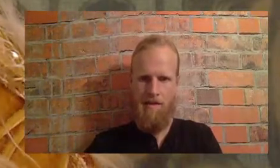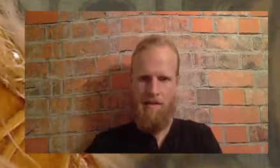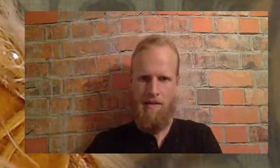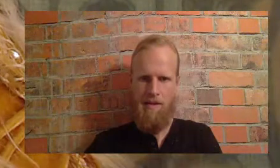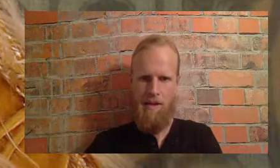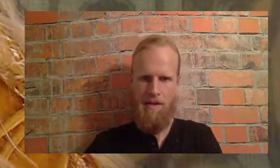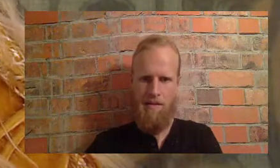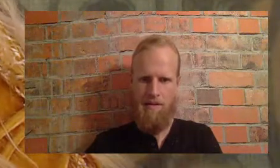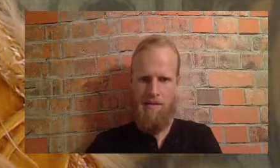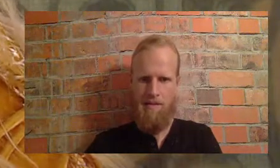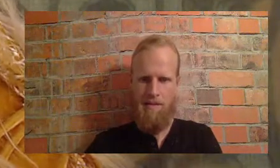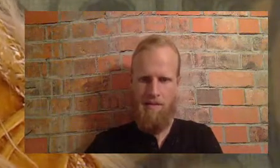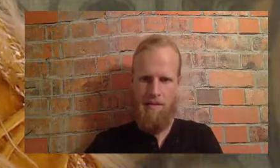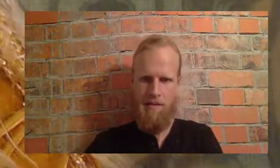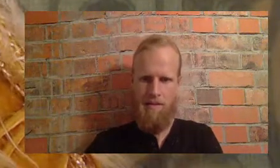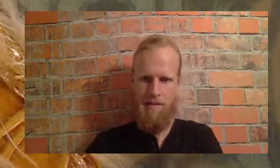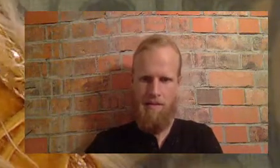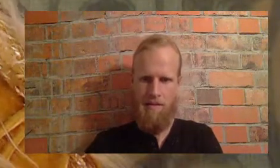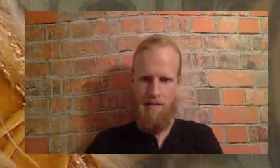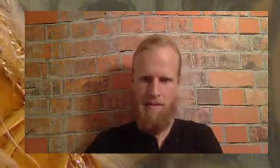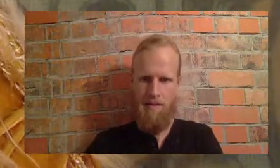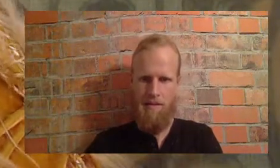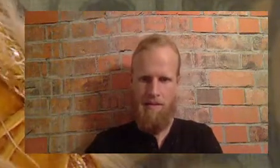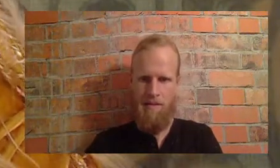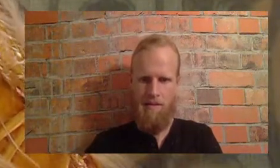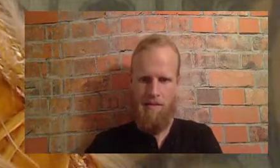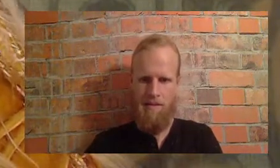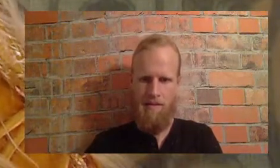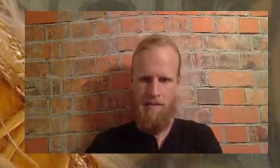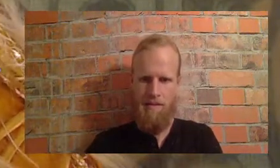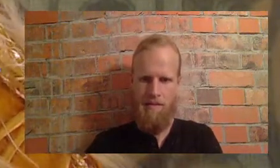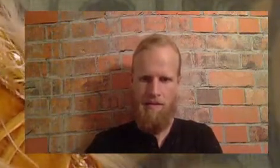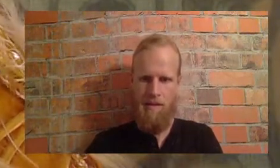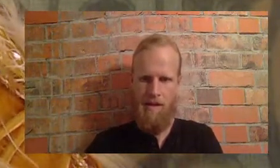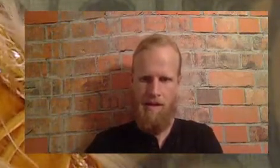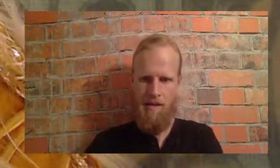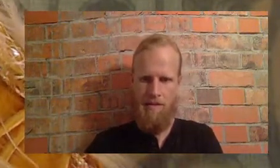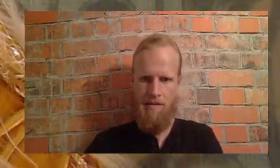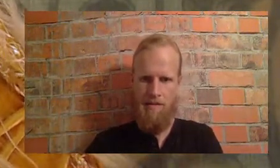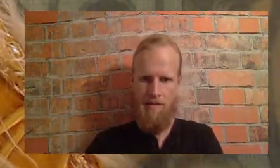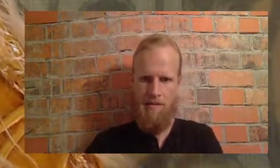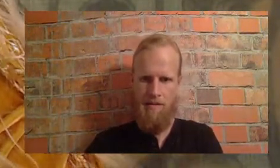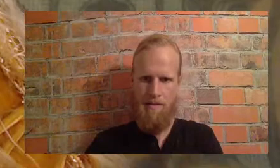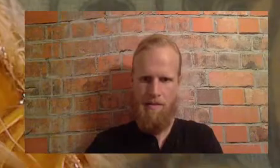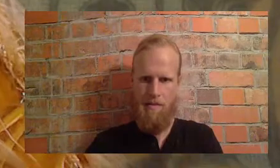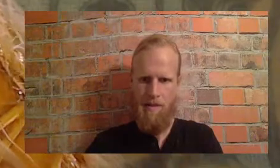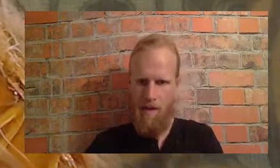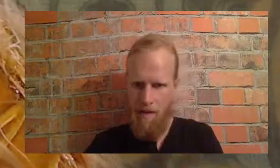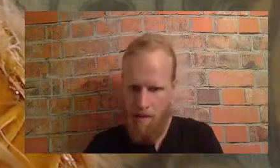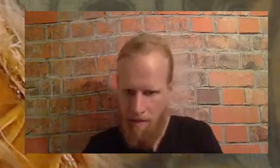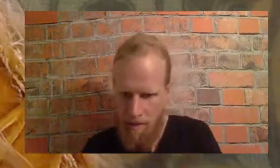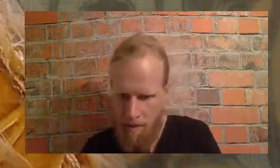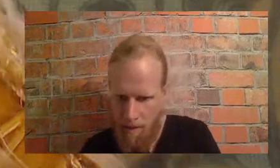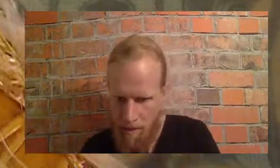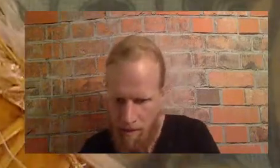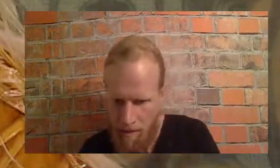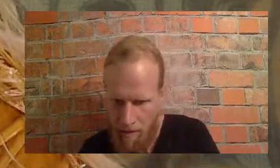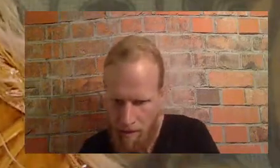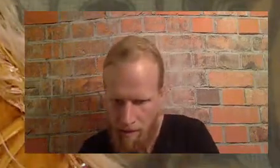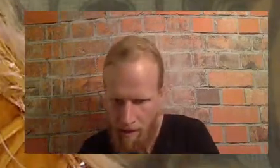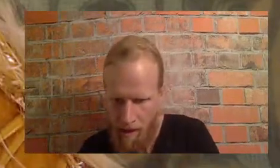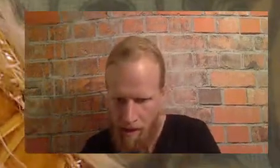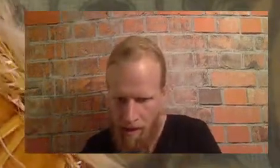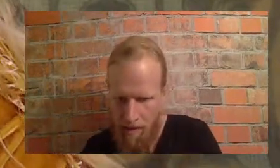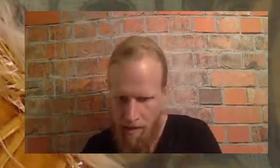going to get to keep using these again and again and share them to anyone that you meet who is suffering, and let them know that we have